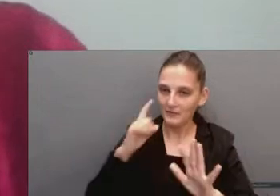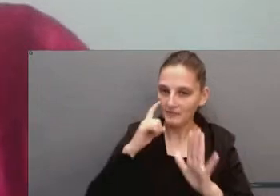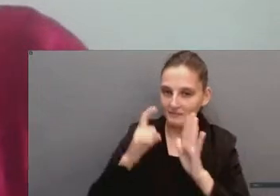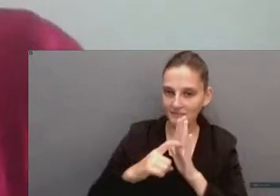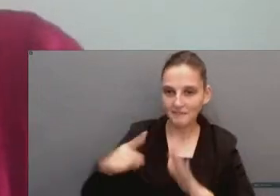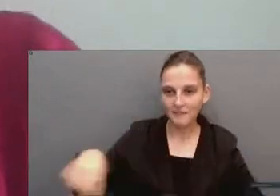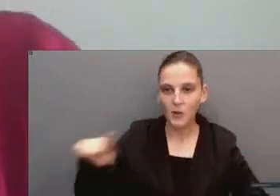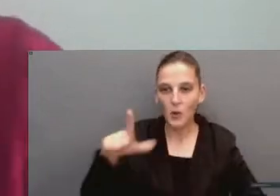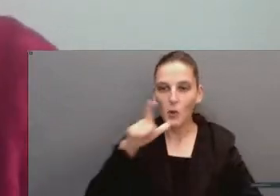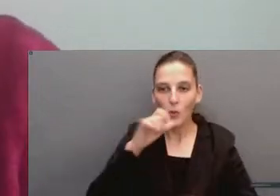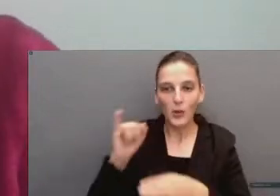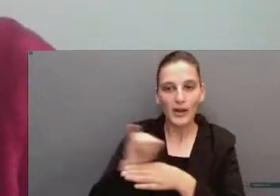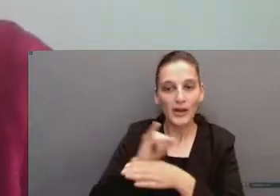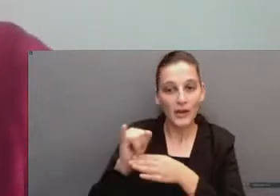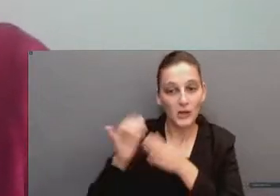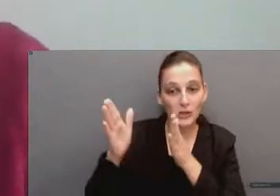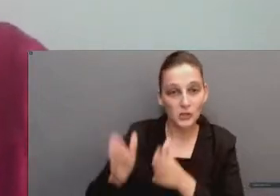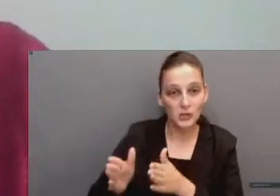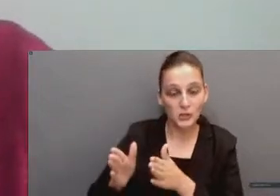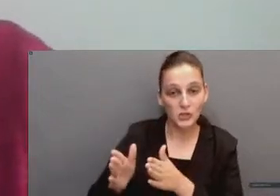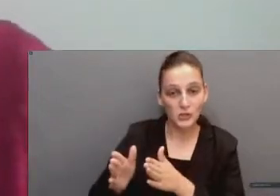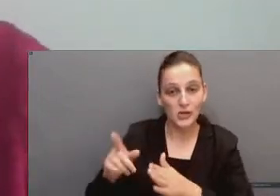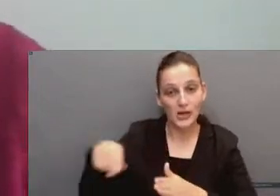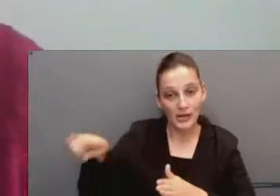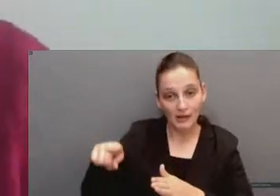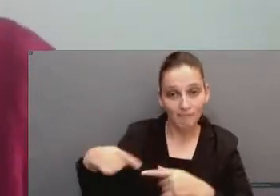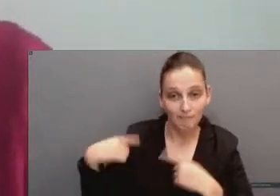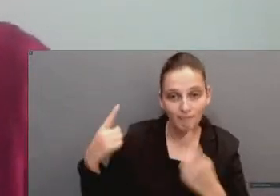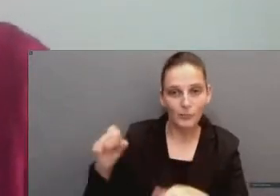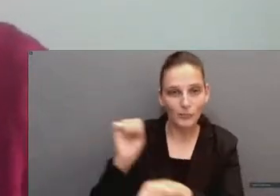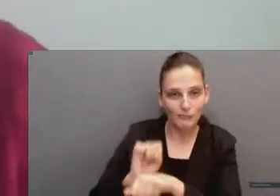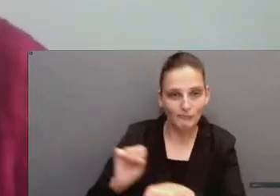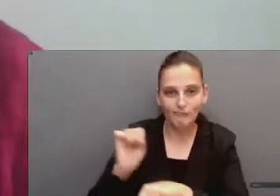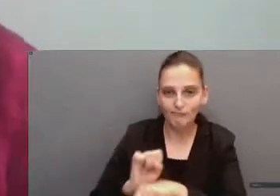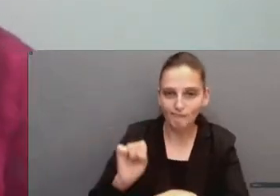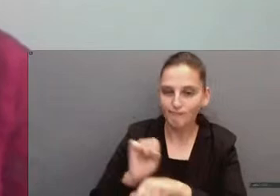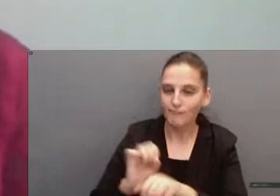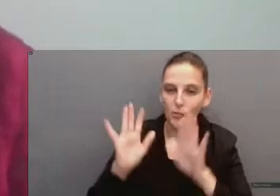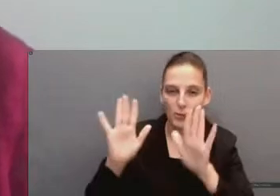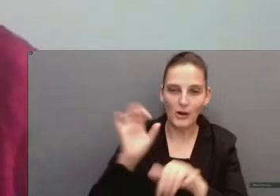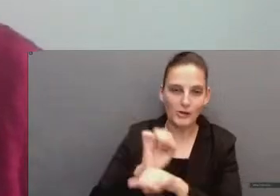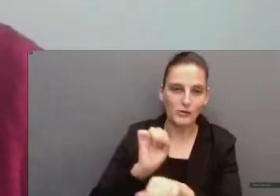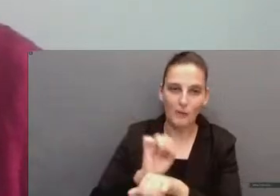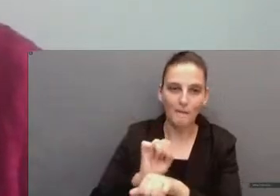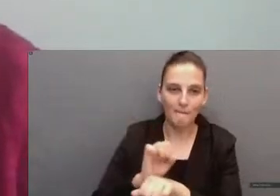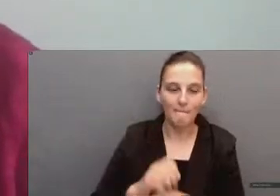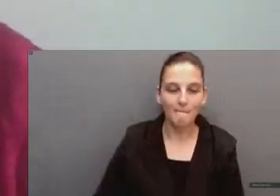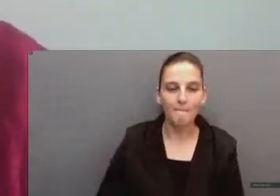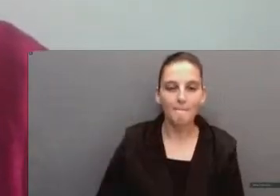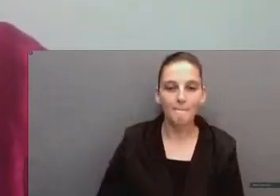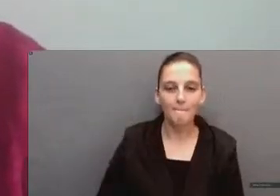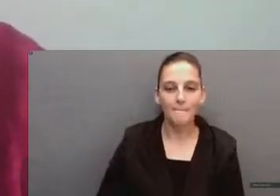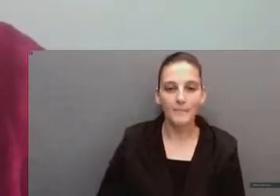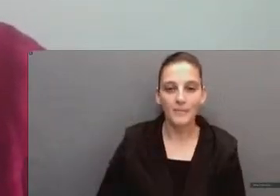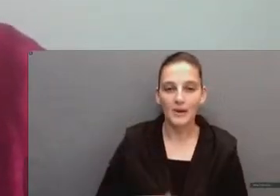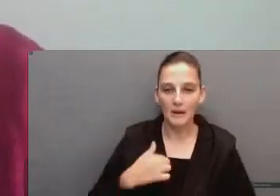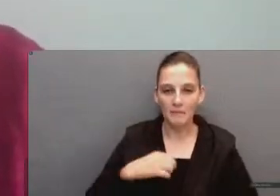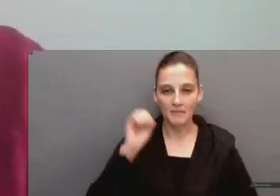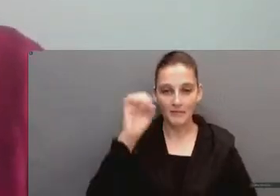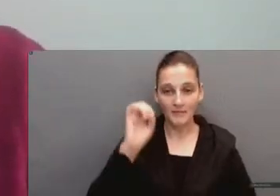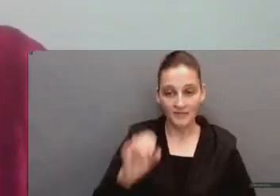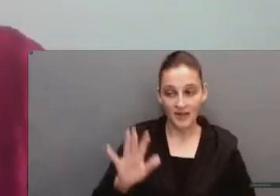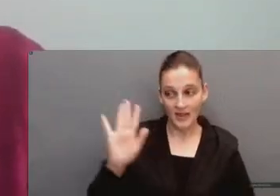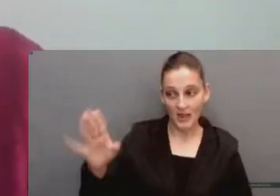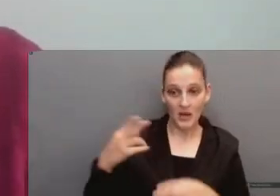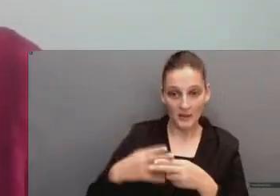interns who have been doing amazing job behind the scenes. And I just want to call them by name because I